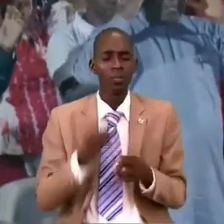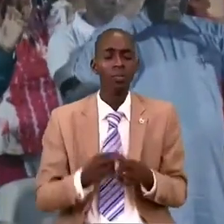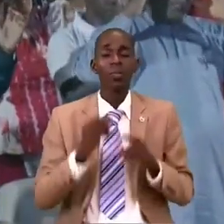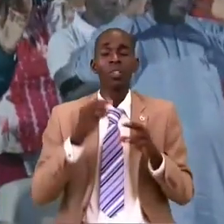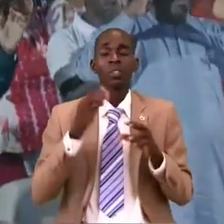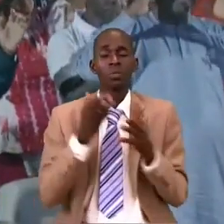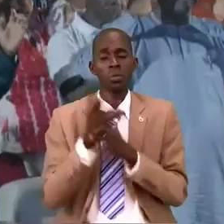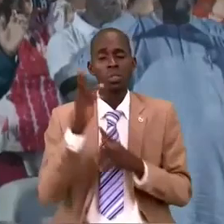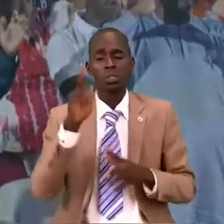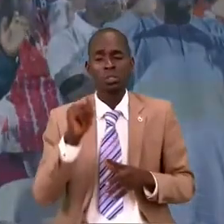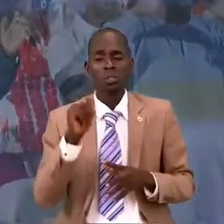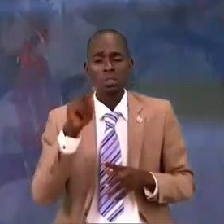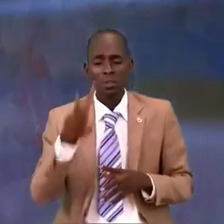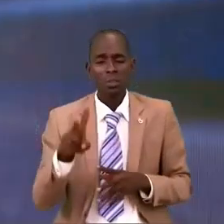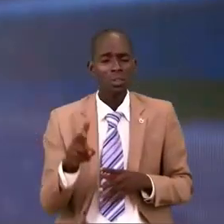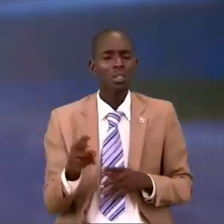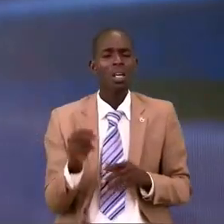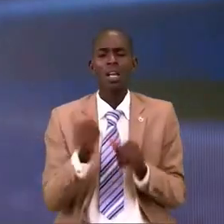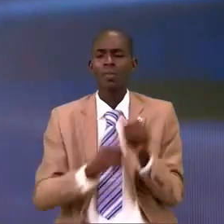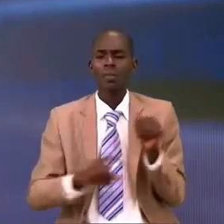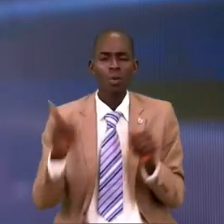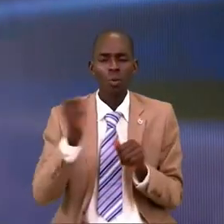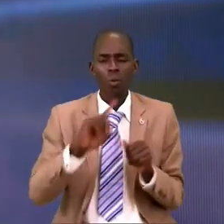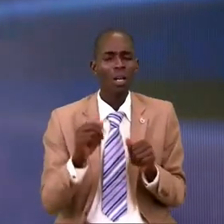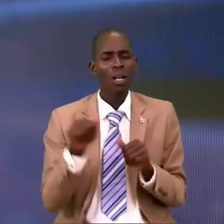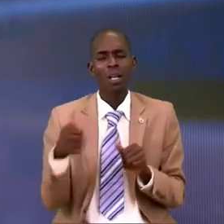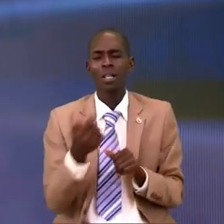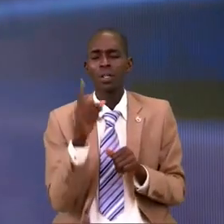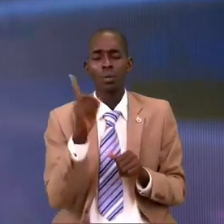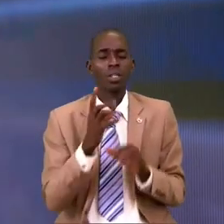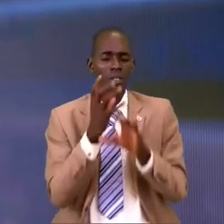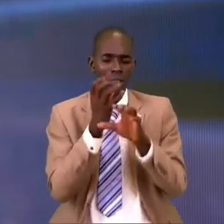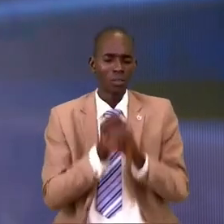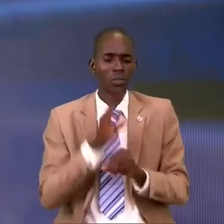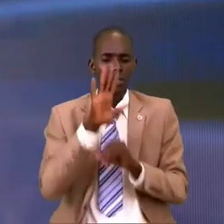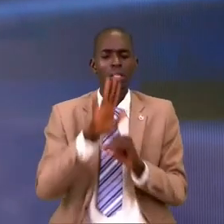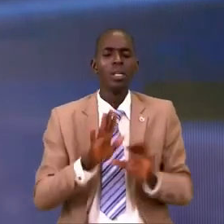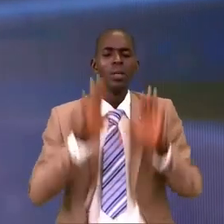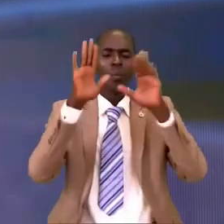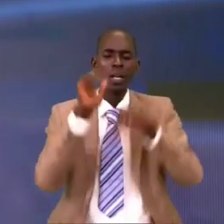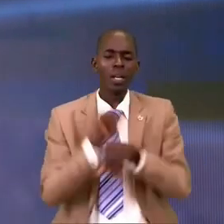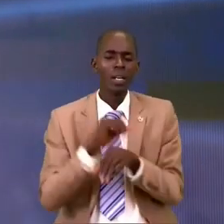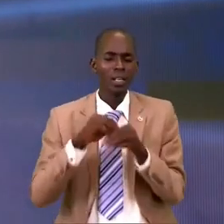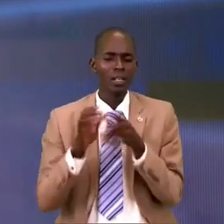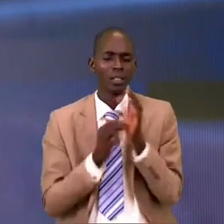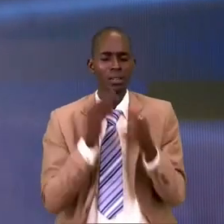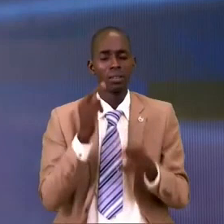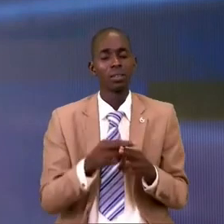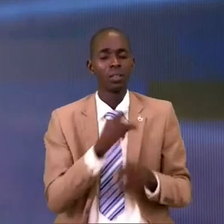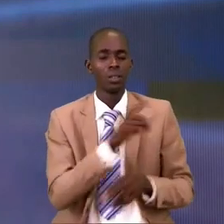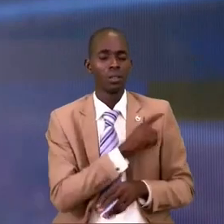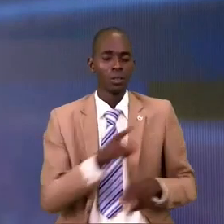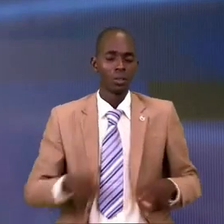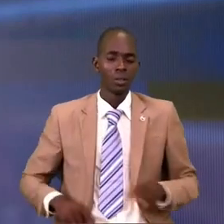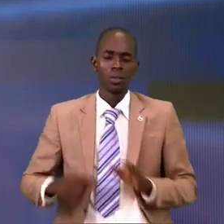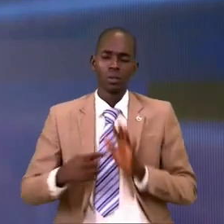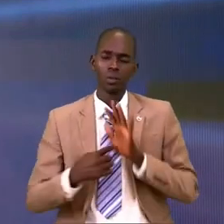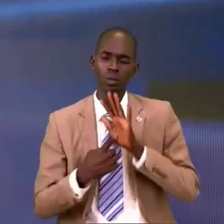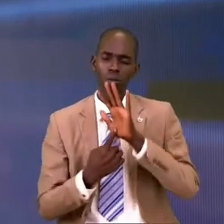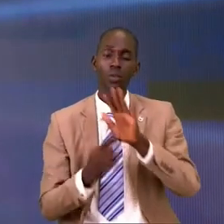Lord, manifest your power everywhere right now. And let there be, let there